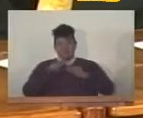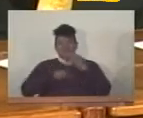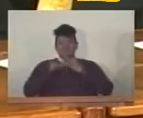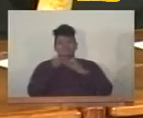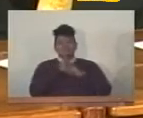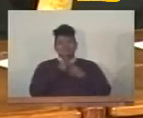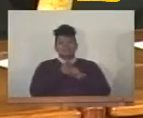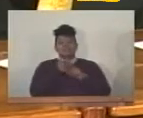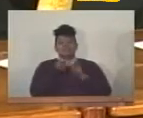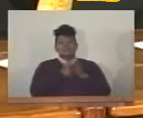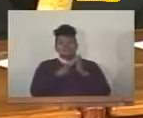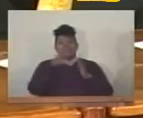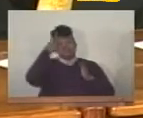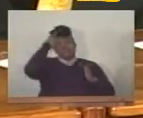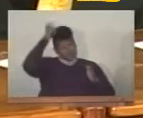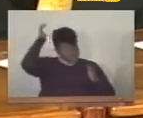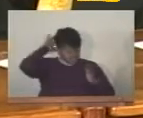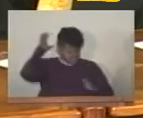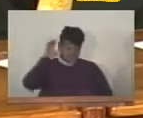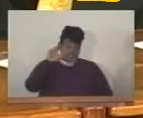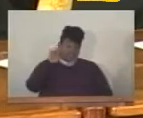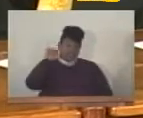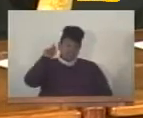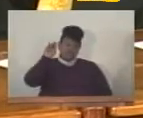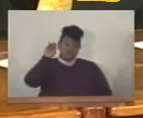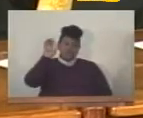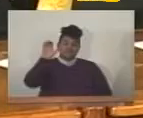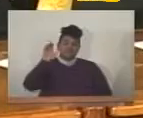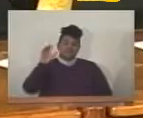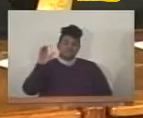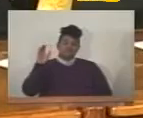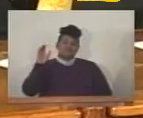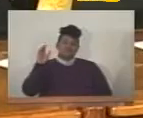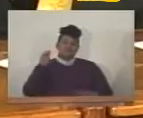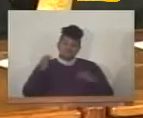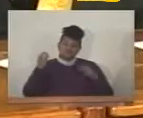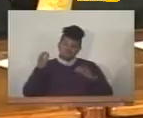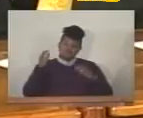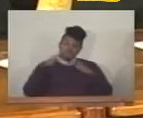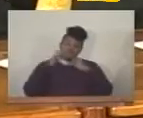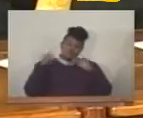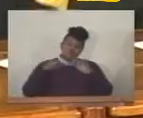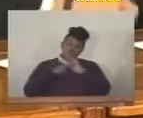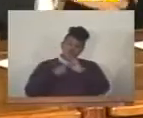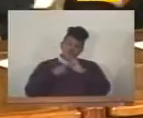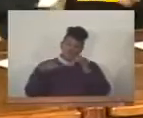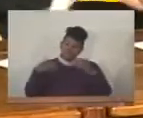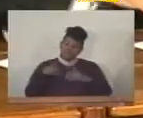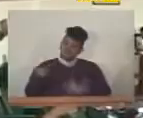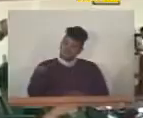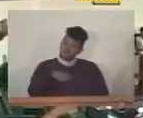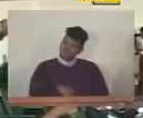Act, signed Pernell P. Charles, CD, JP, MP, Speaker of the House of Representatives.